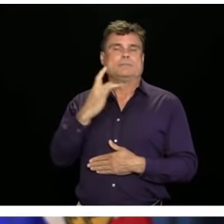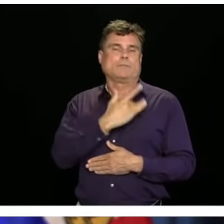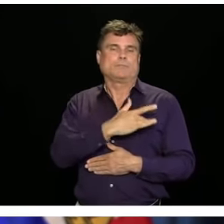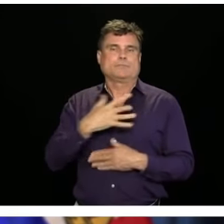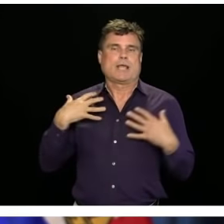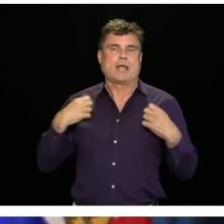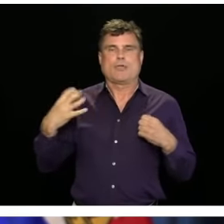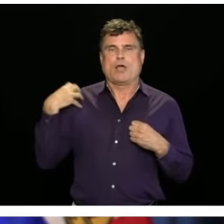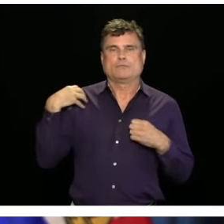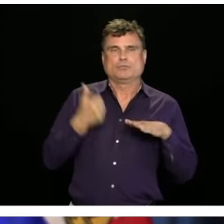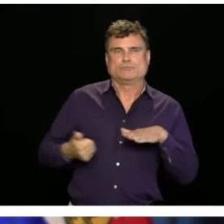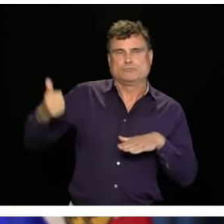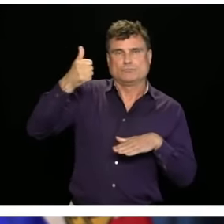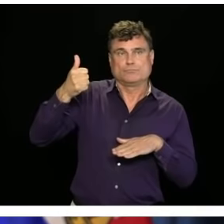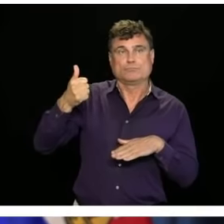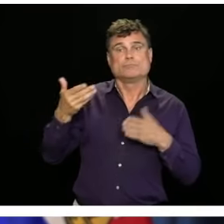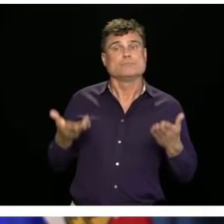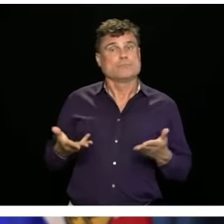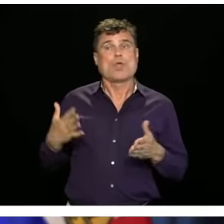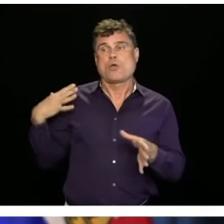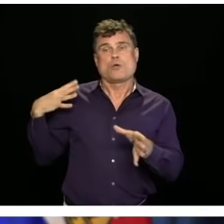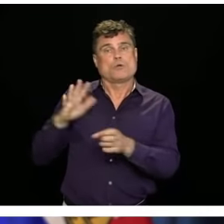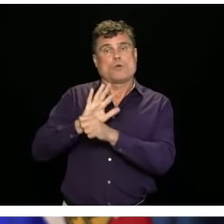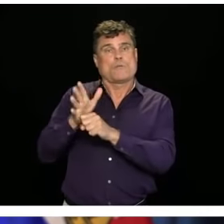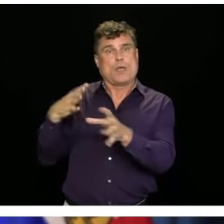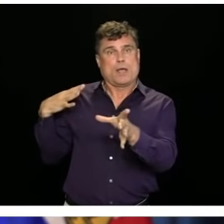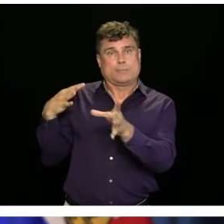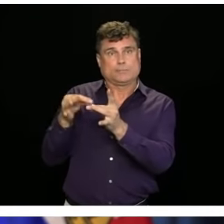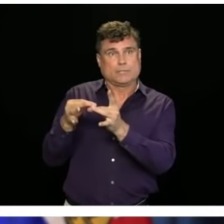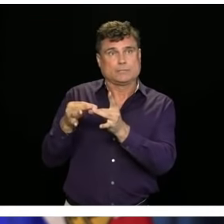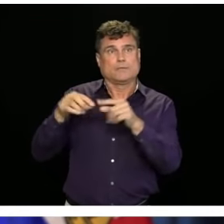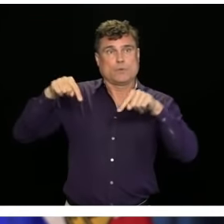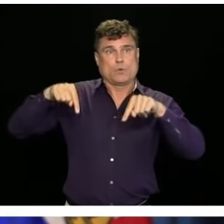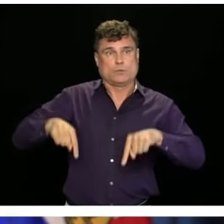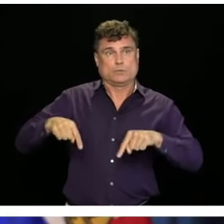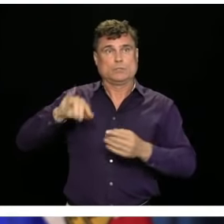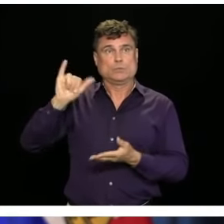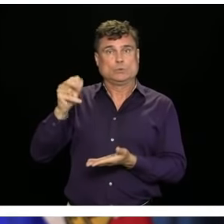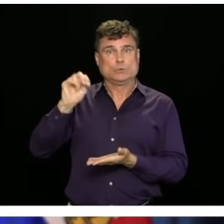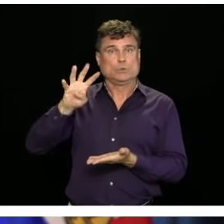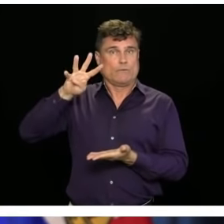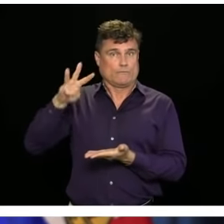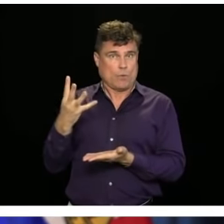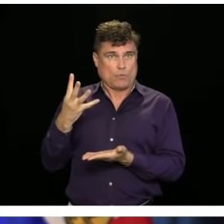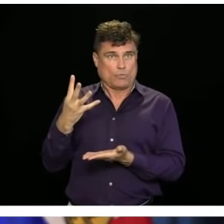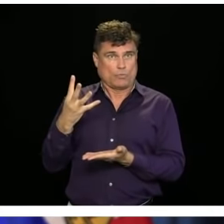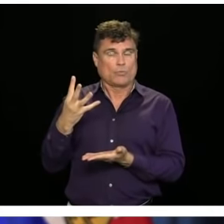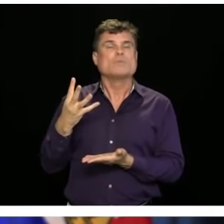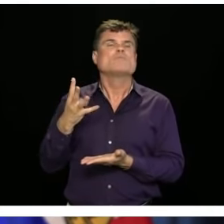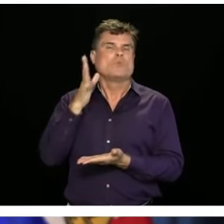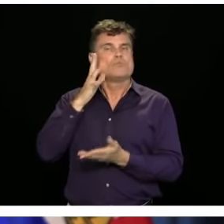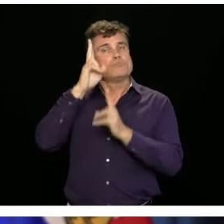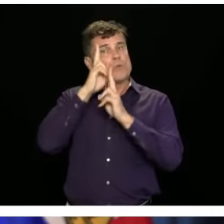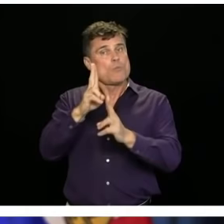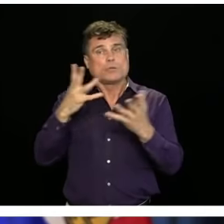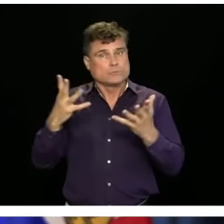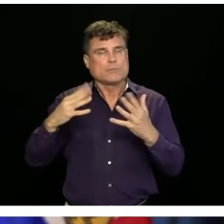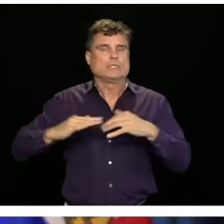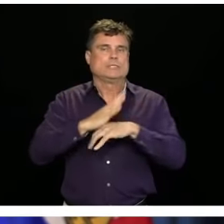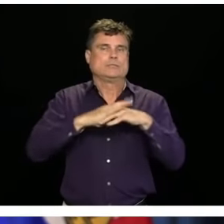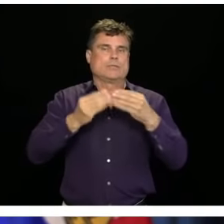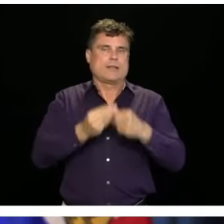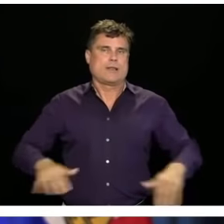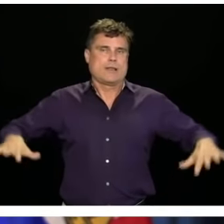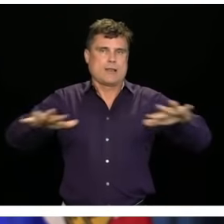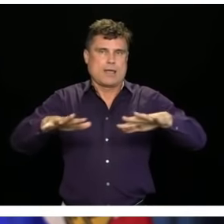briefing for Thursday, June the 4th. Say that we're honored to be here on the territories of the Lekwungen-speaking people,